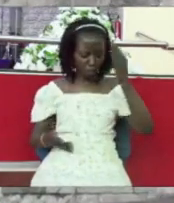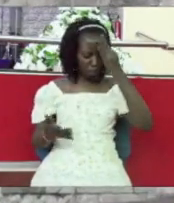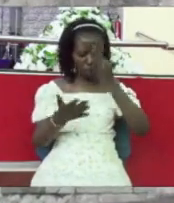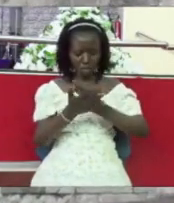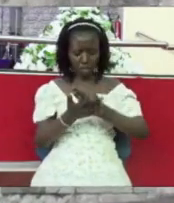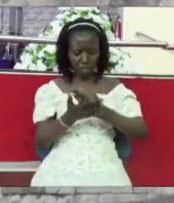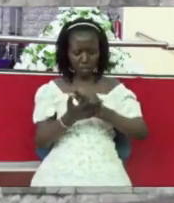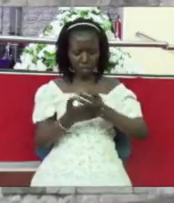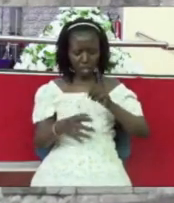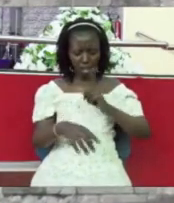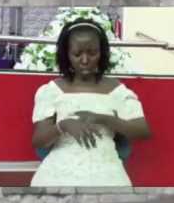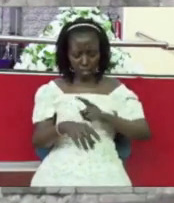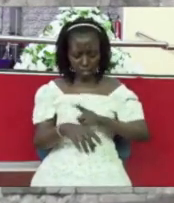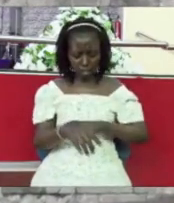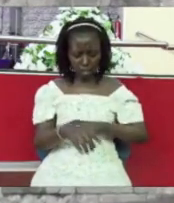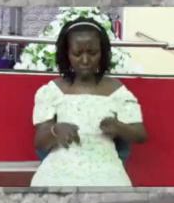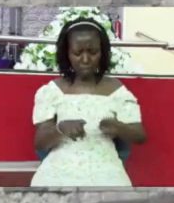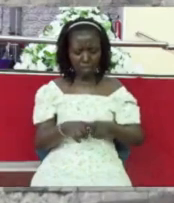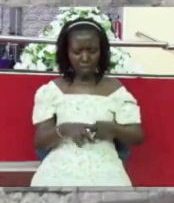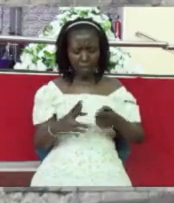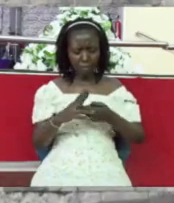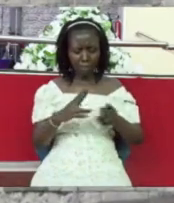and as it was, they start behaving like Christians.